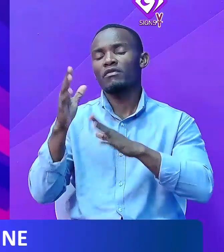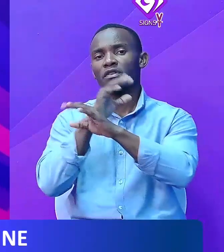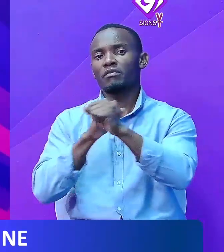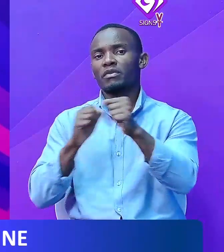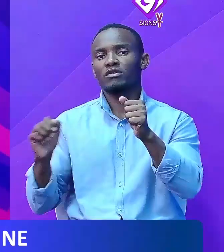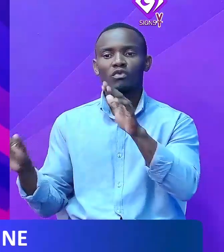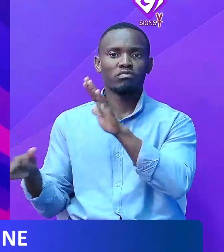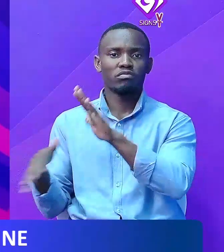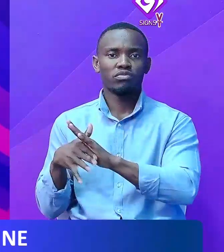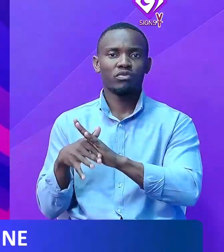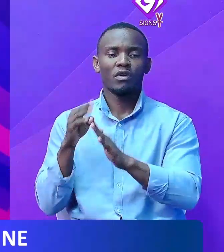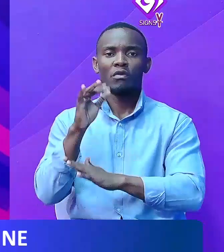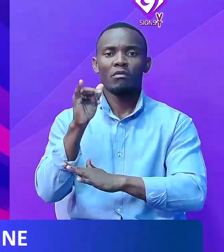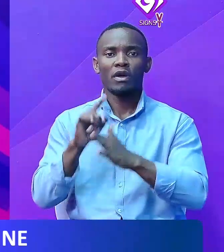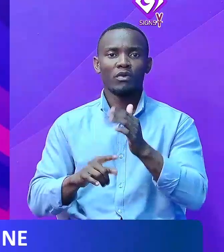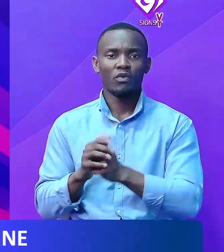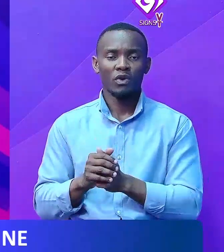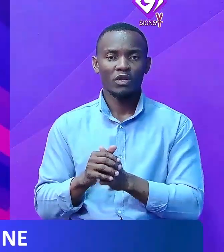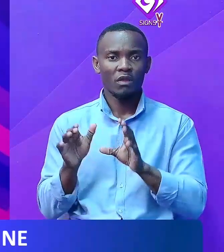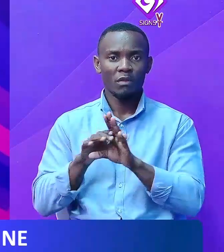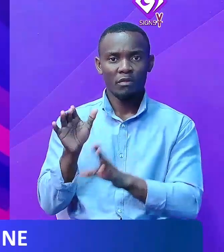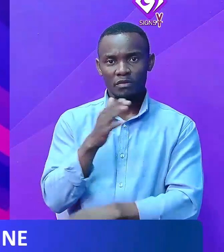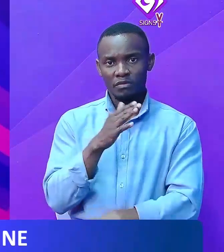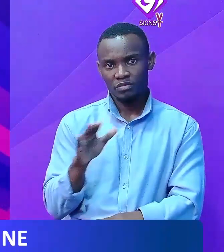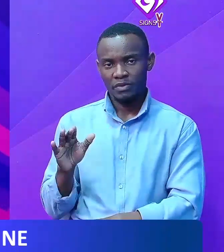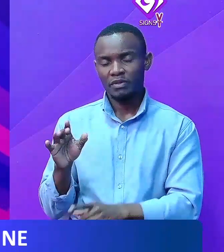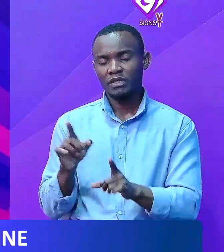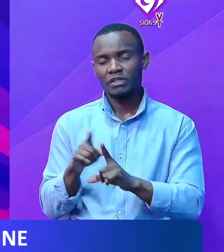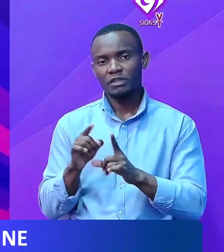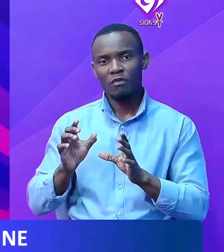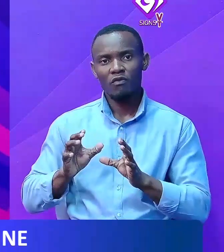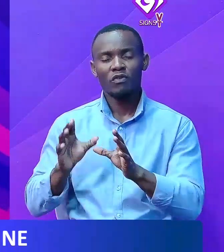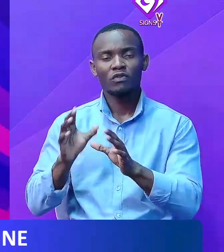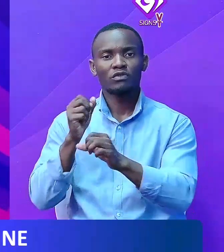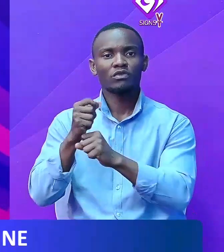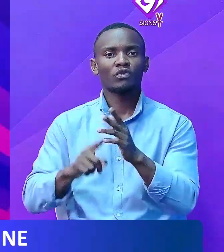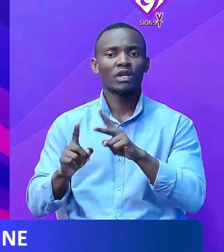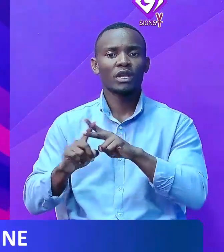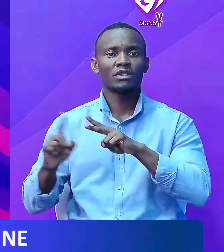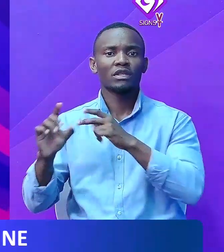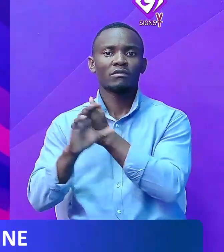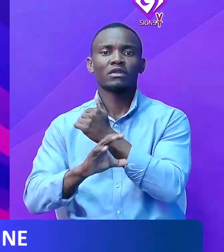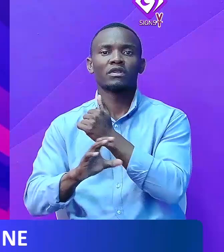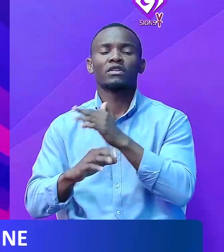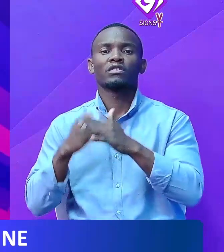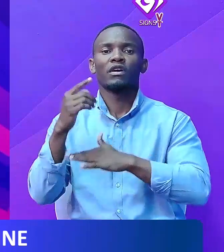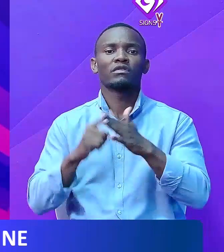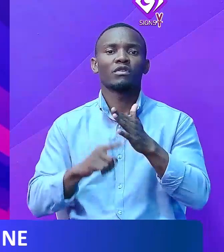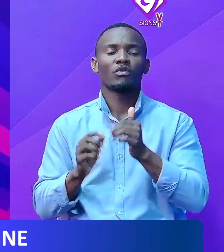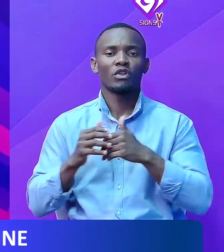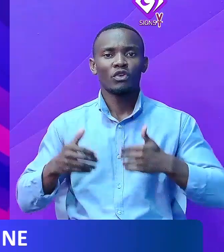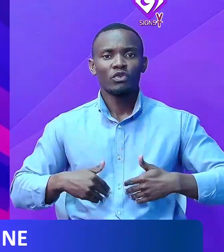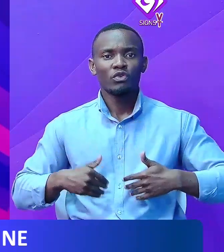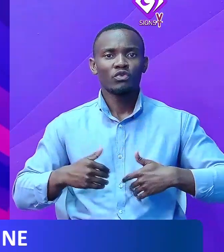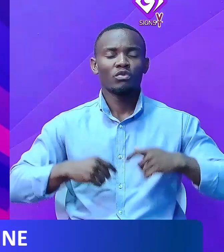by lawmakers and forced to flee the country following weeks of youth-led protests. Rajoelina had refused to